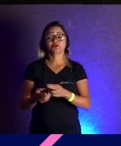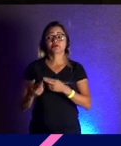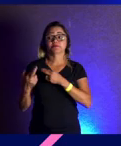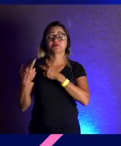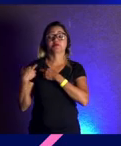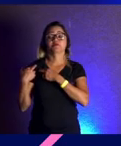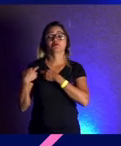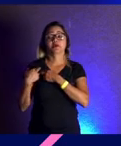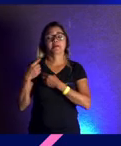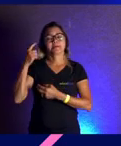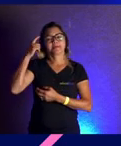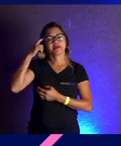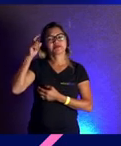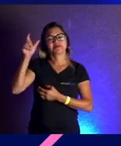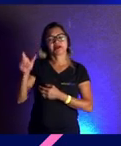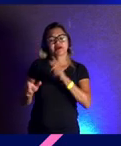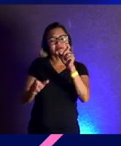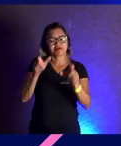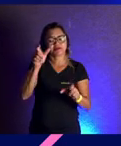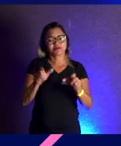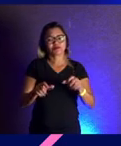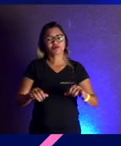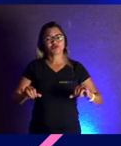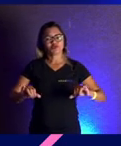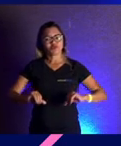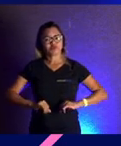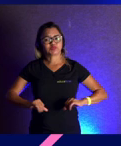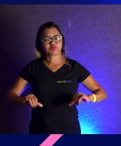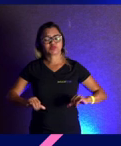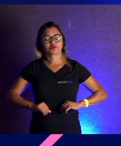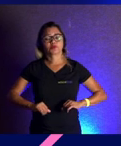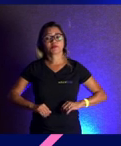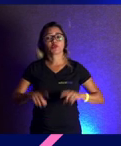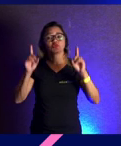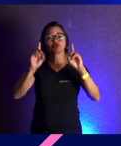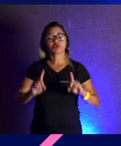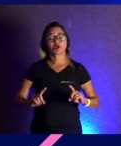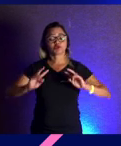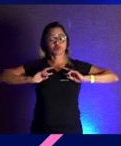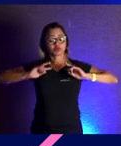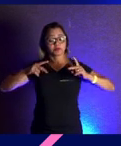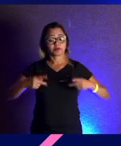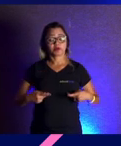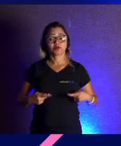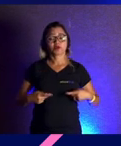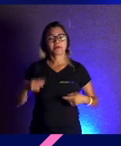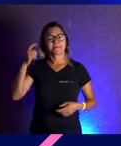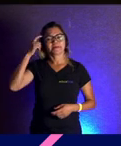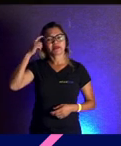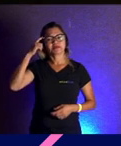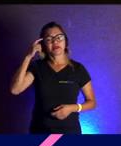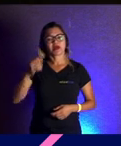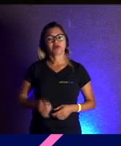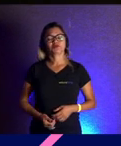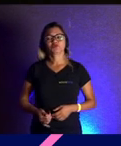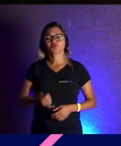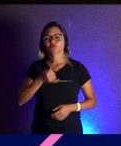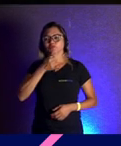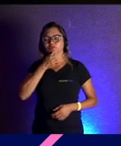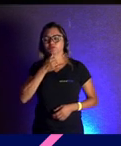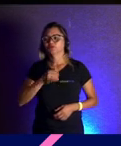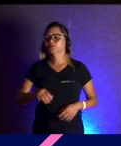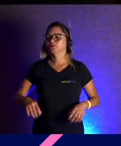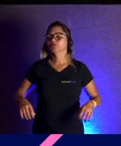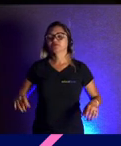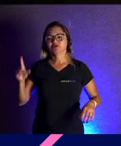este mundo. Cuando estamos hablando de los intereses, tenemos que pensar en este mundo. Y hacer todo lo que se necesita para que se necesite de